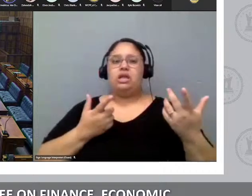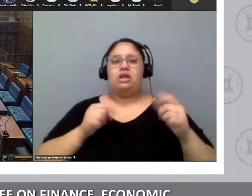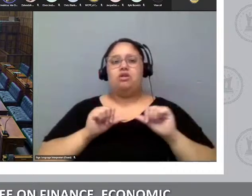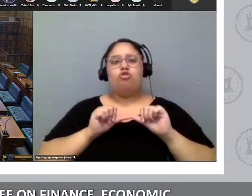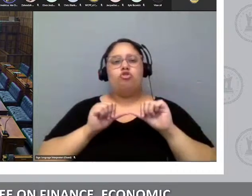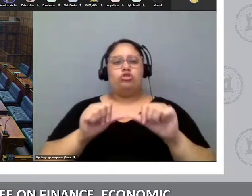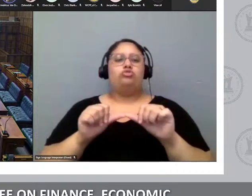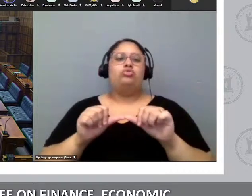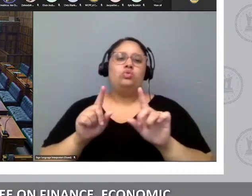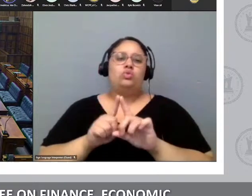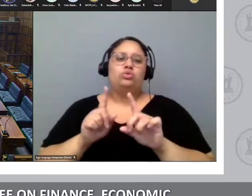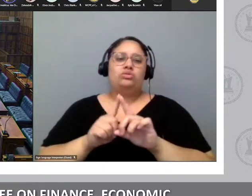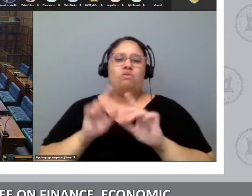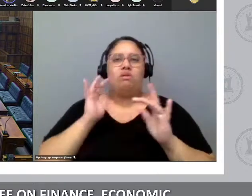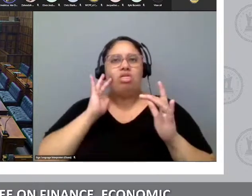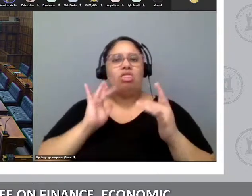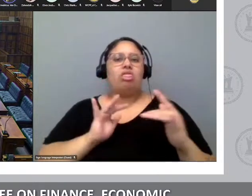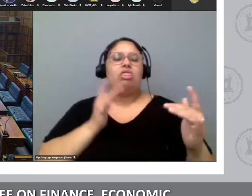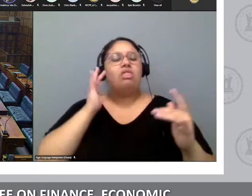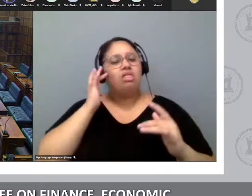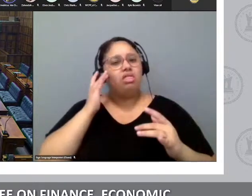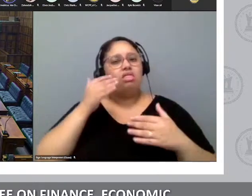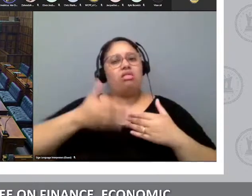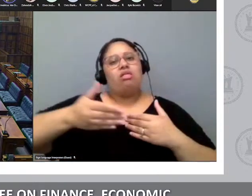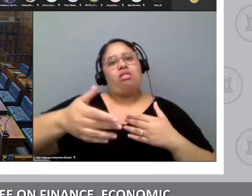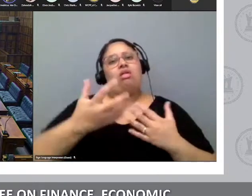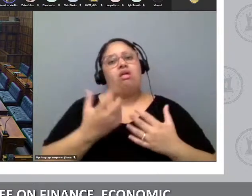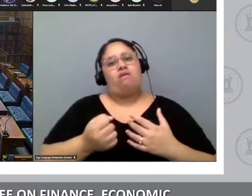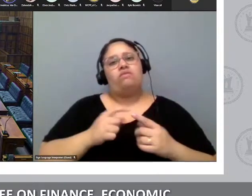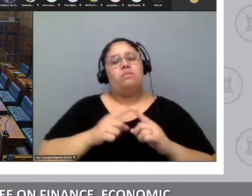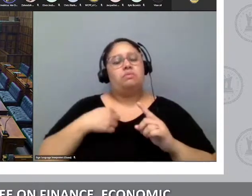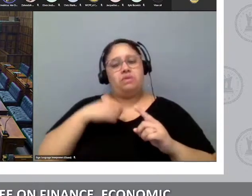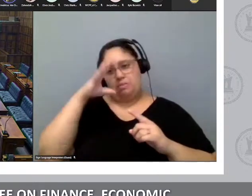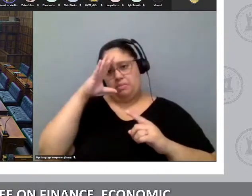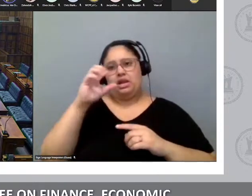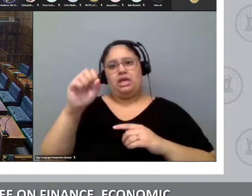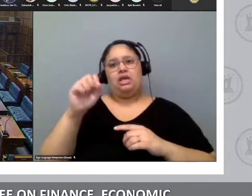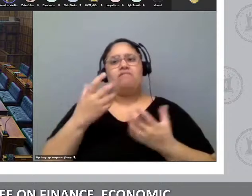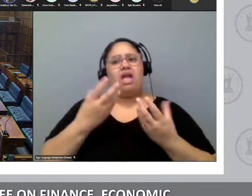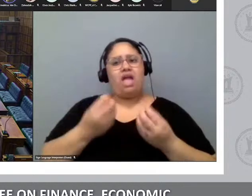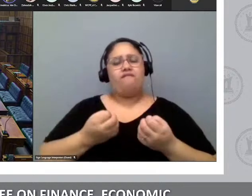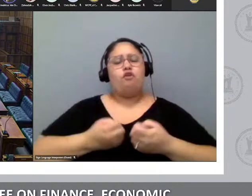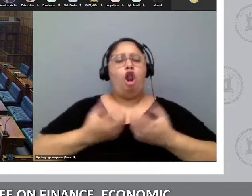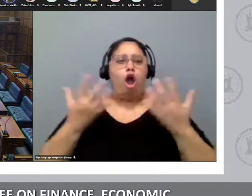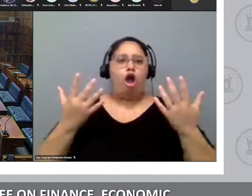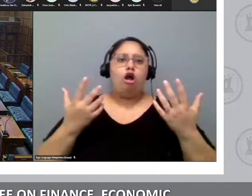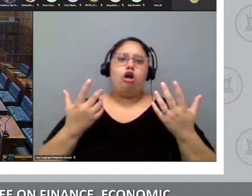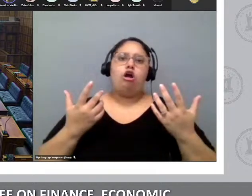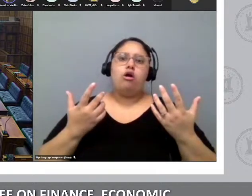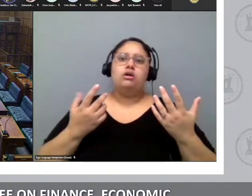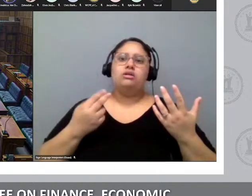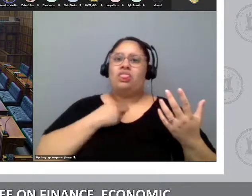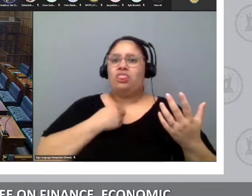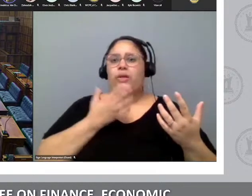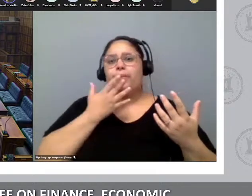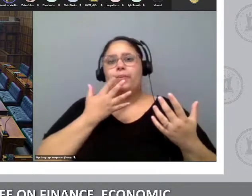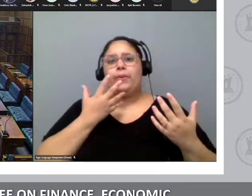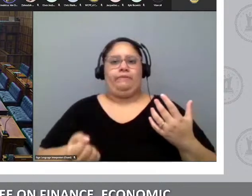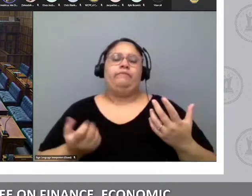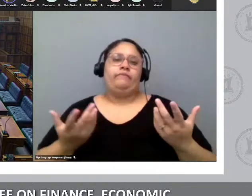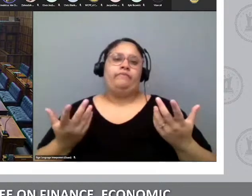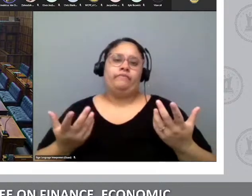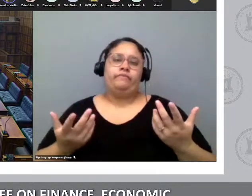continue struggling along when I believe uh there is such a lot at stake and that